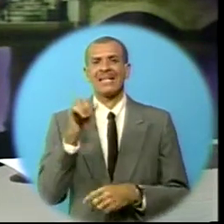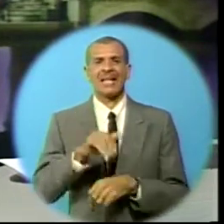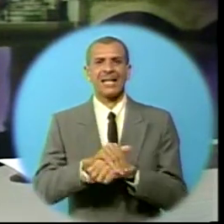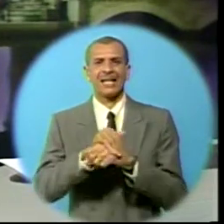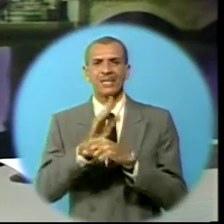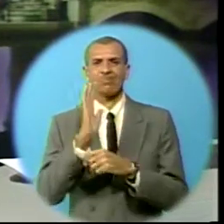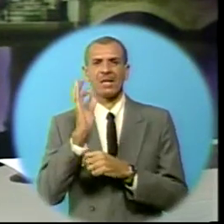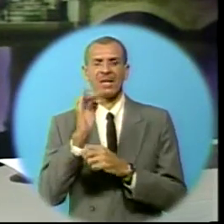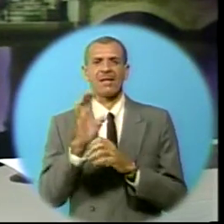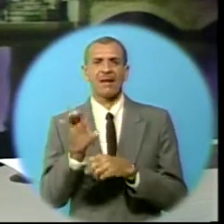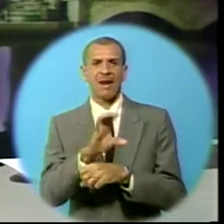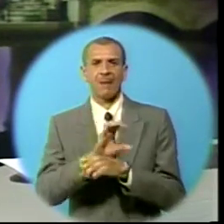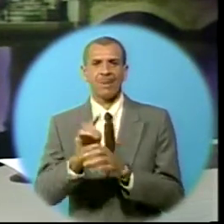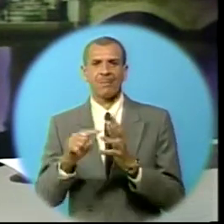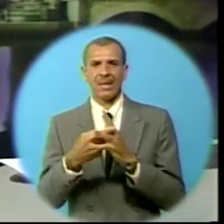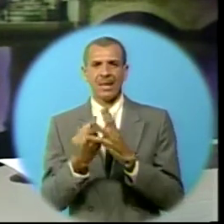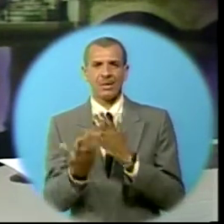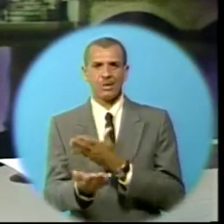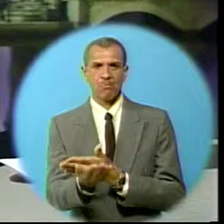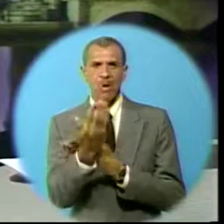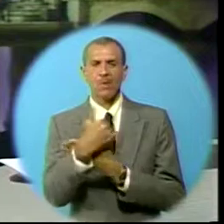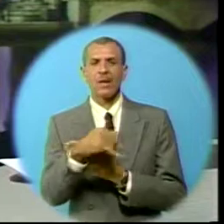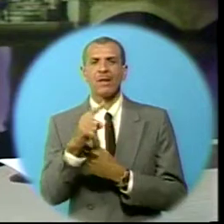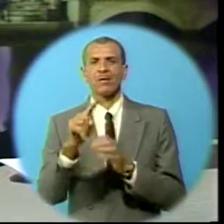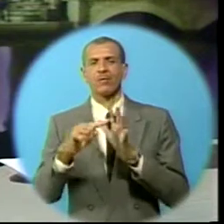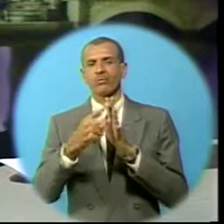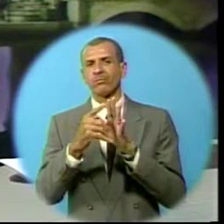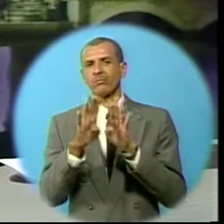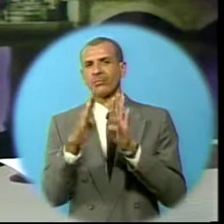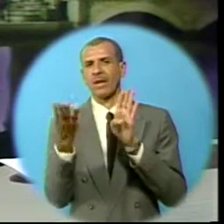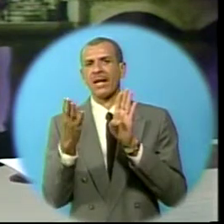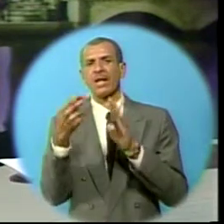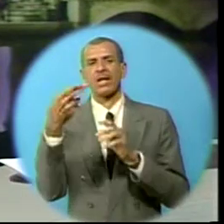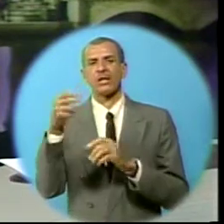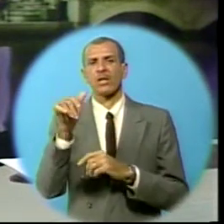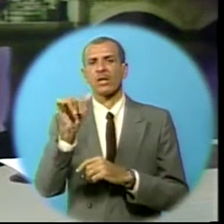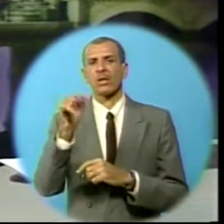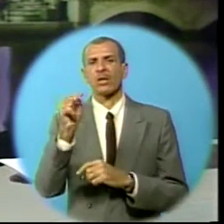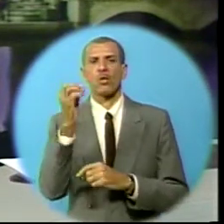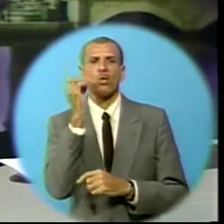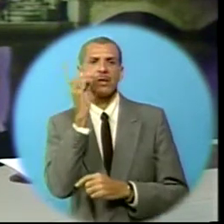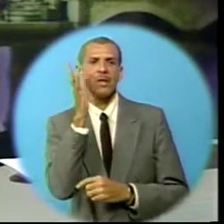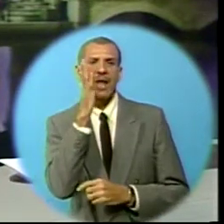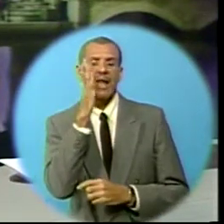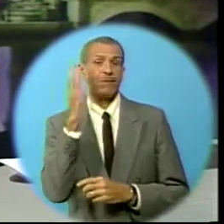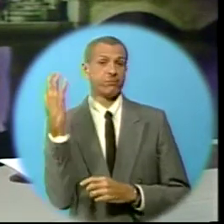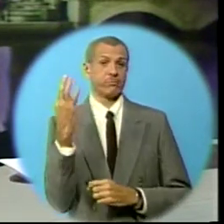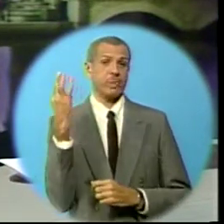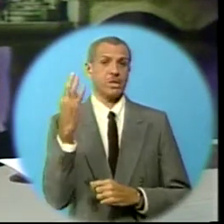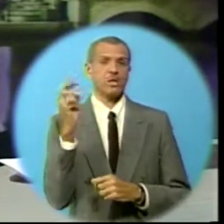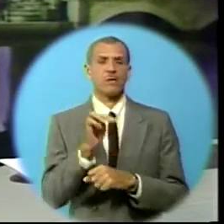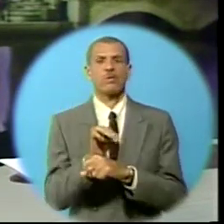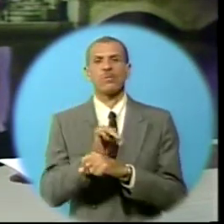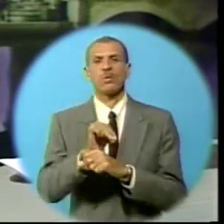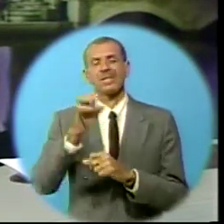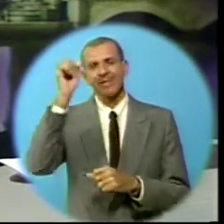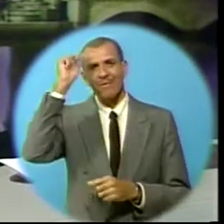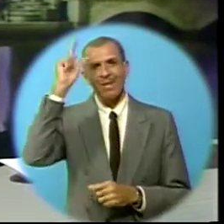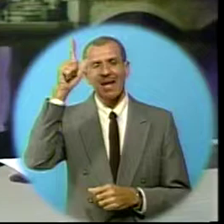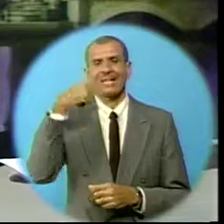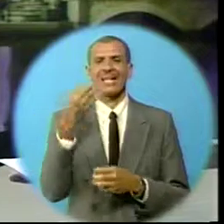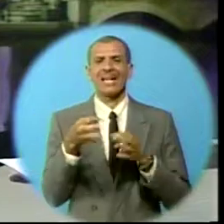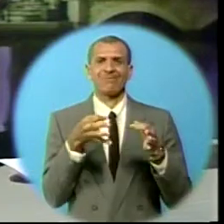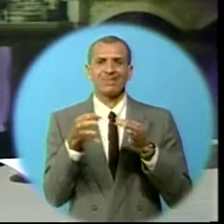Caribbean got underway this morning with the official opening ceremony at the Hilton Hotel. During his address, Minister of Sports Stephen Lashley